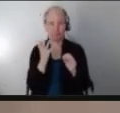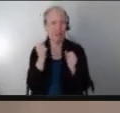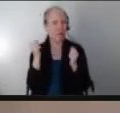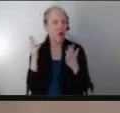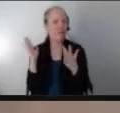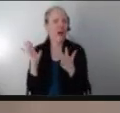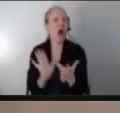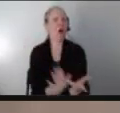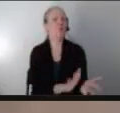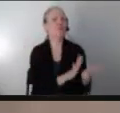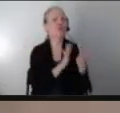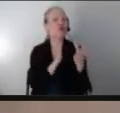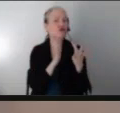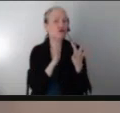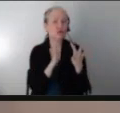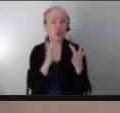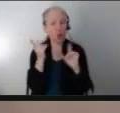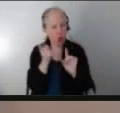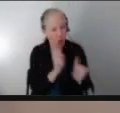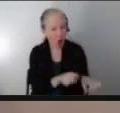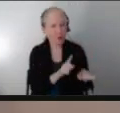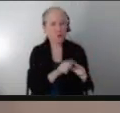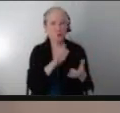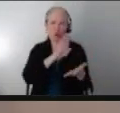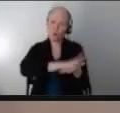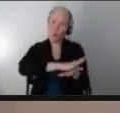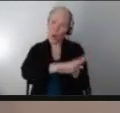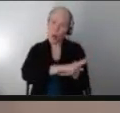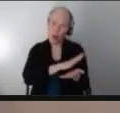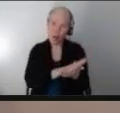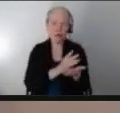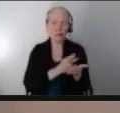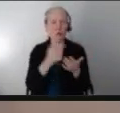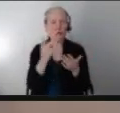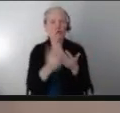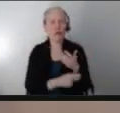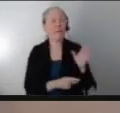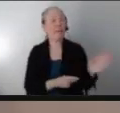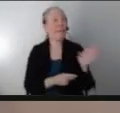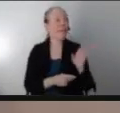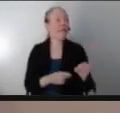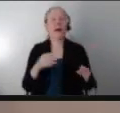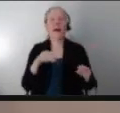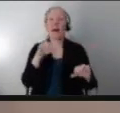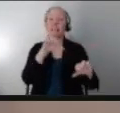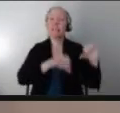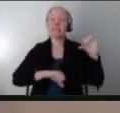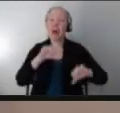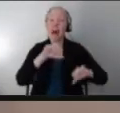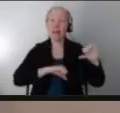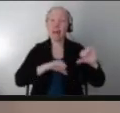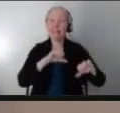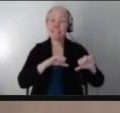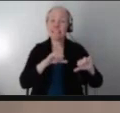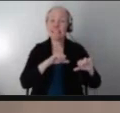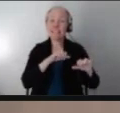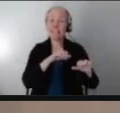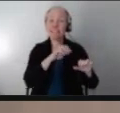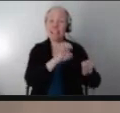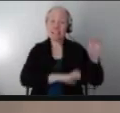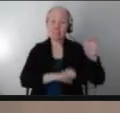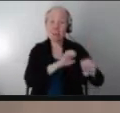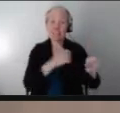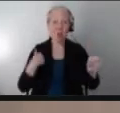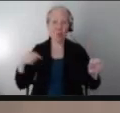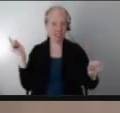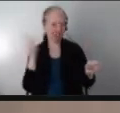community, going into the schools, judging science experiments, participating in helping students build science